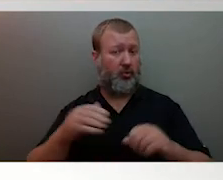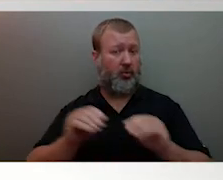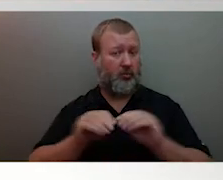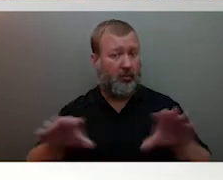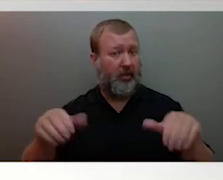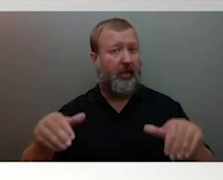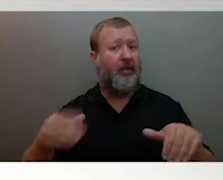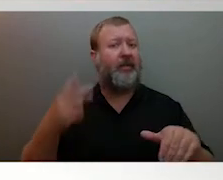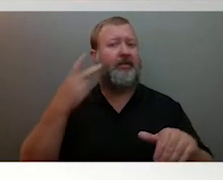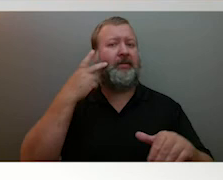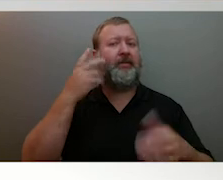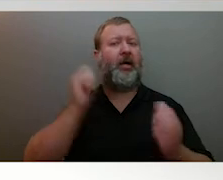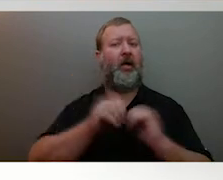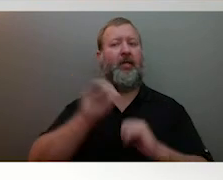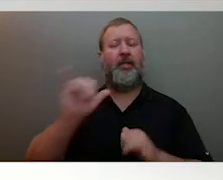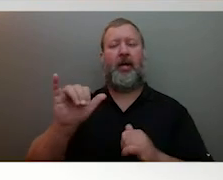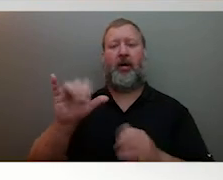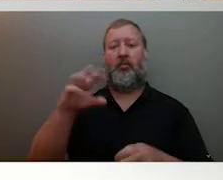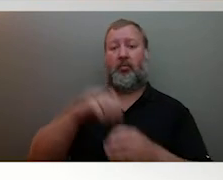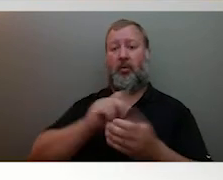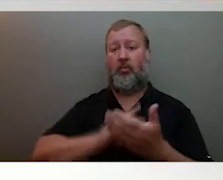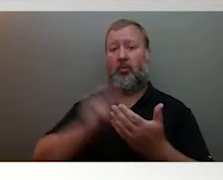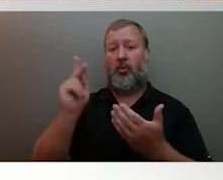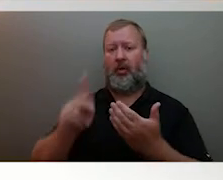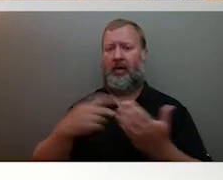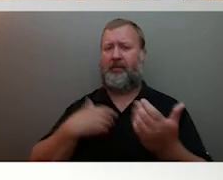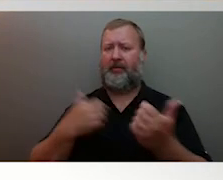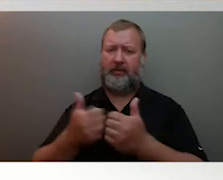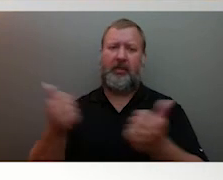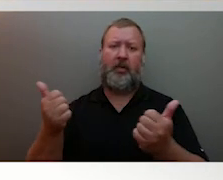see what they say about hospital homebound. It has its own section.